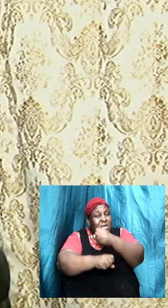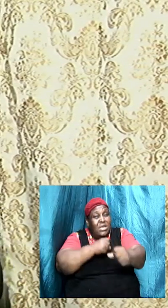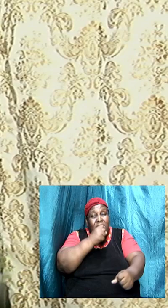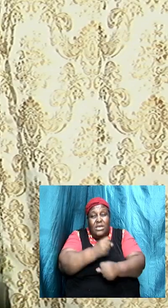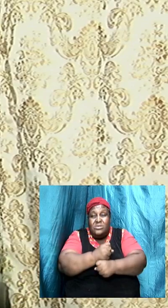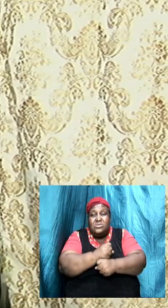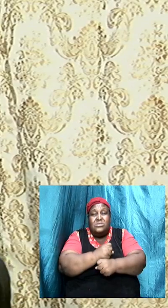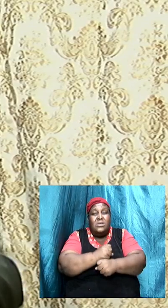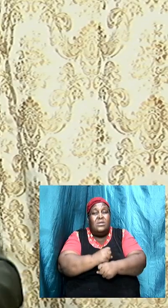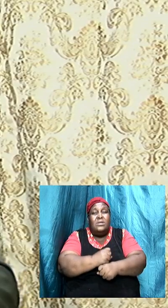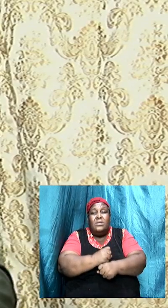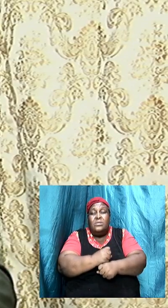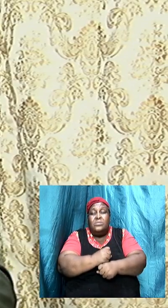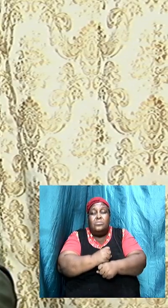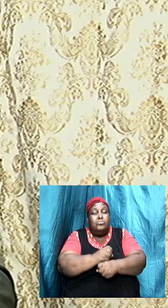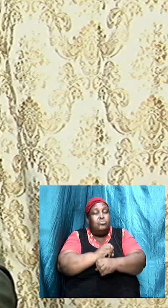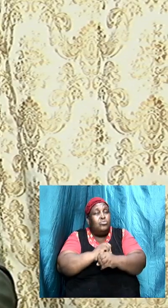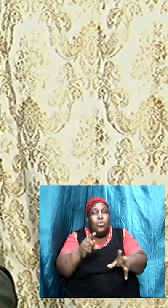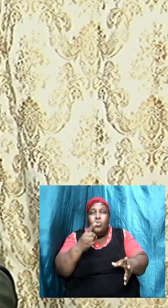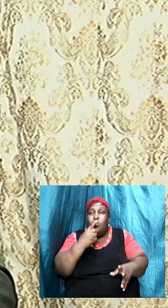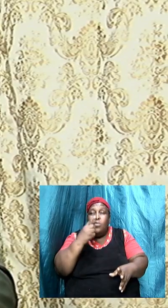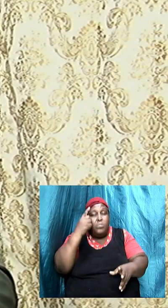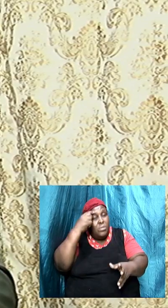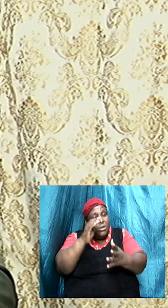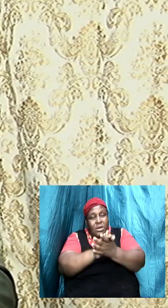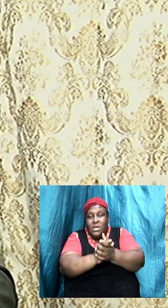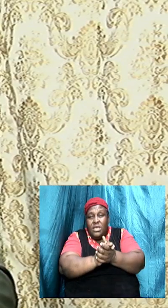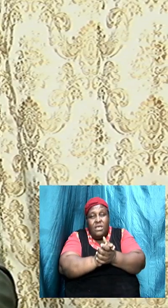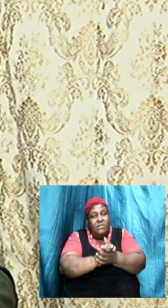about what we believe in,